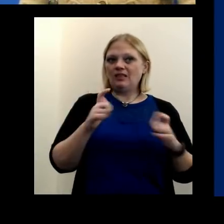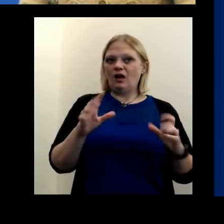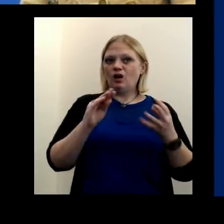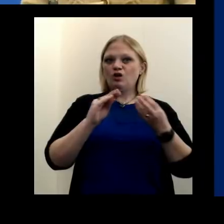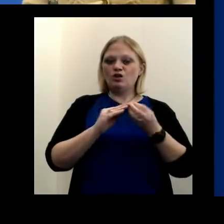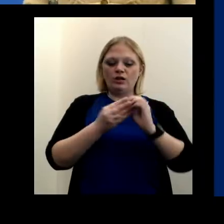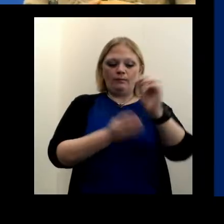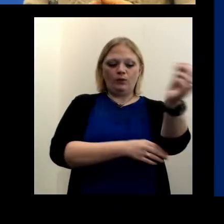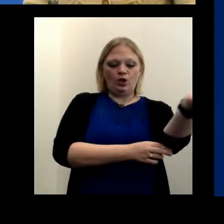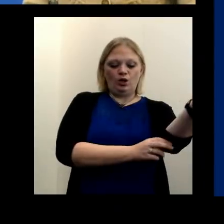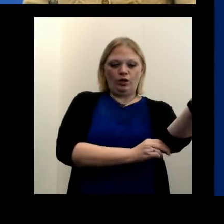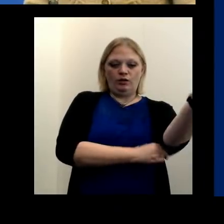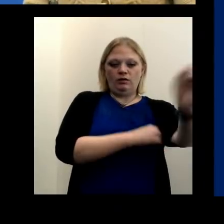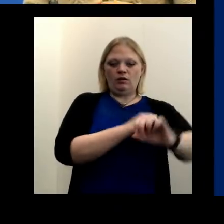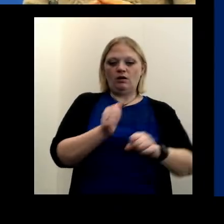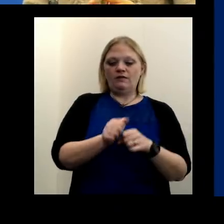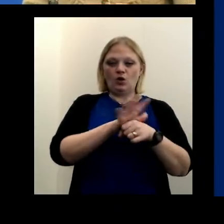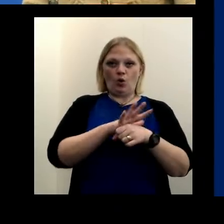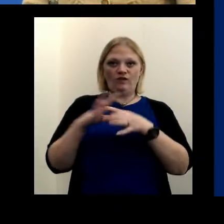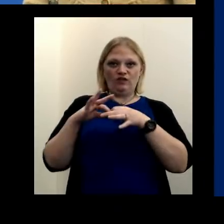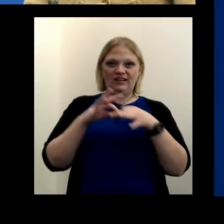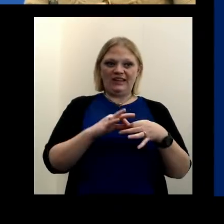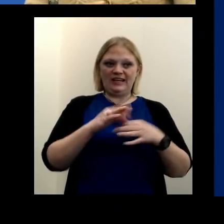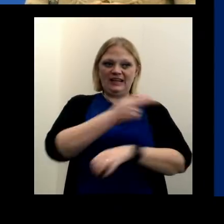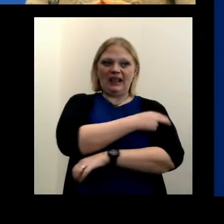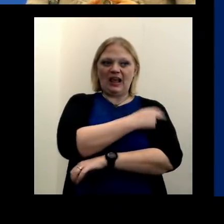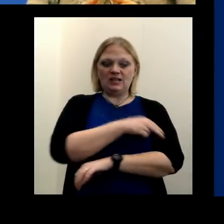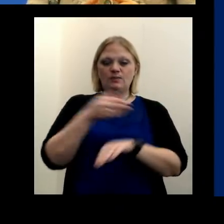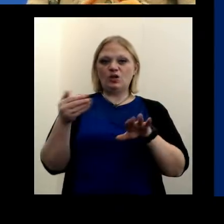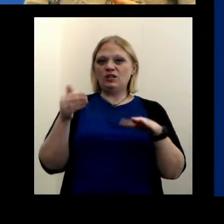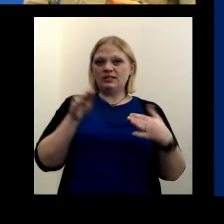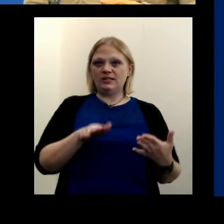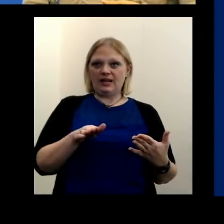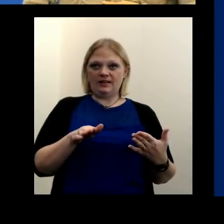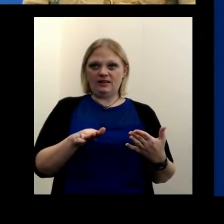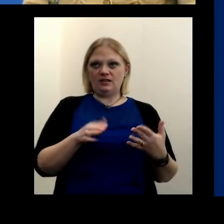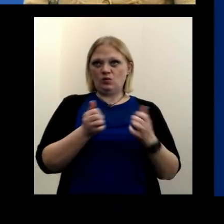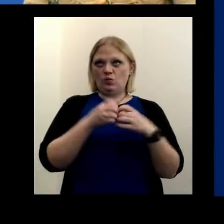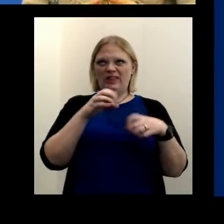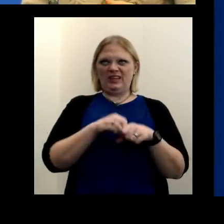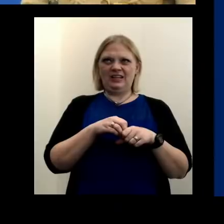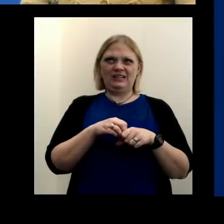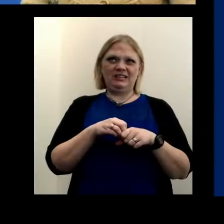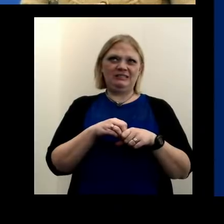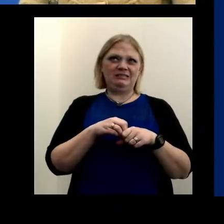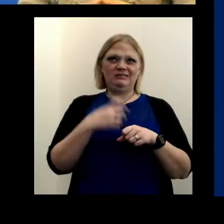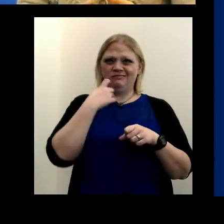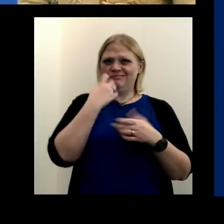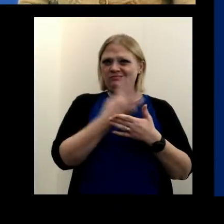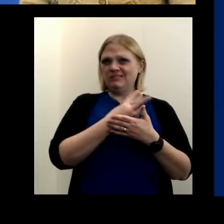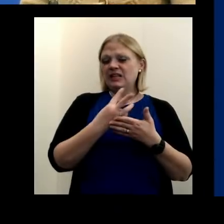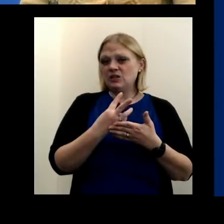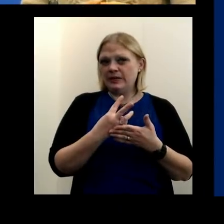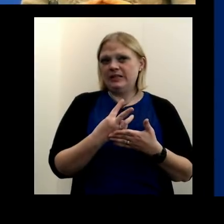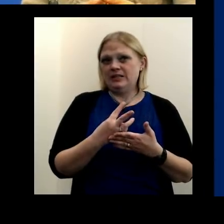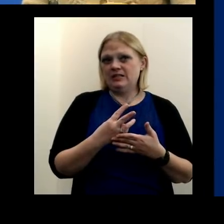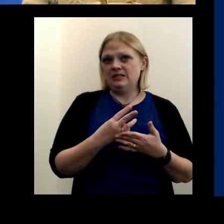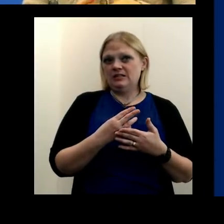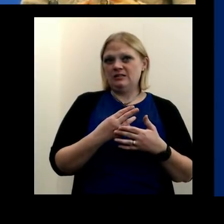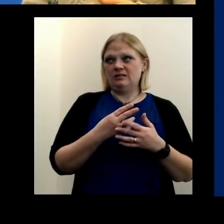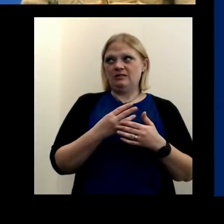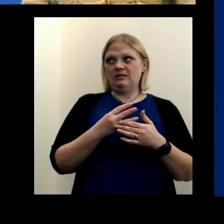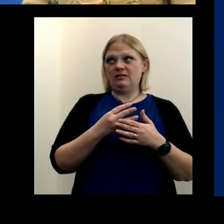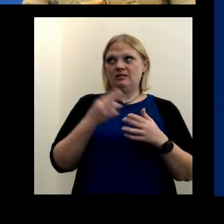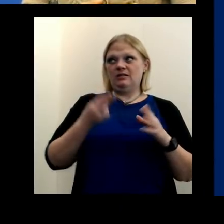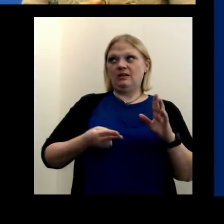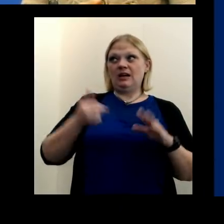of COVID-related hospital deaths within the past 6 weeks, higher than